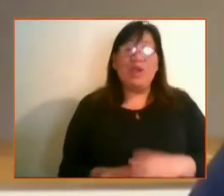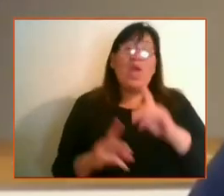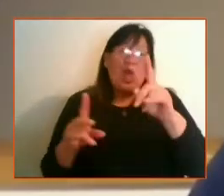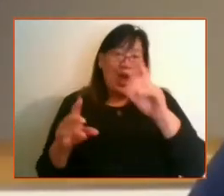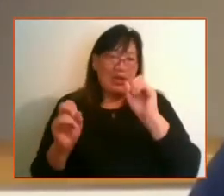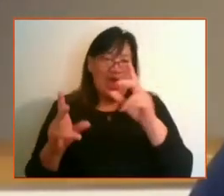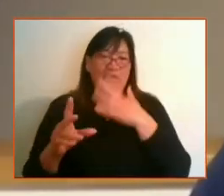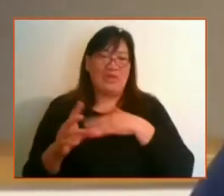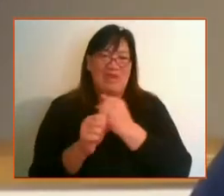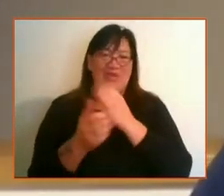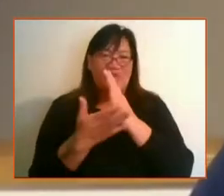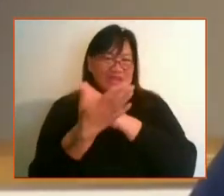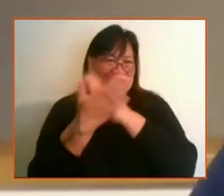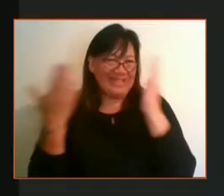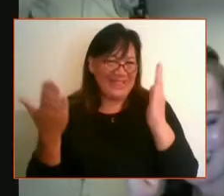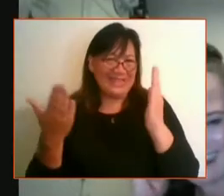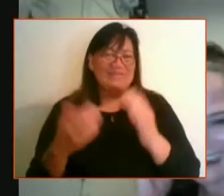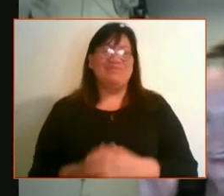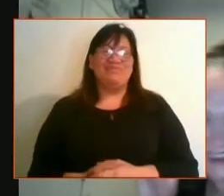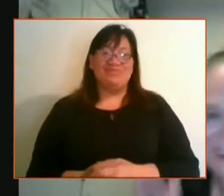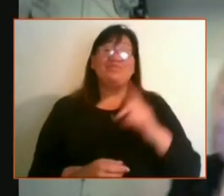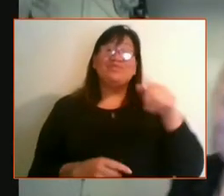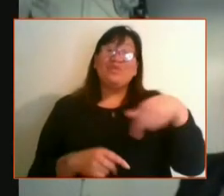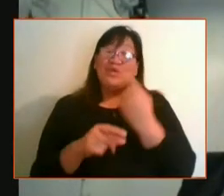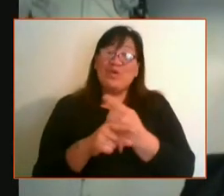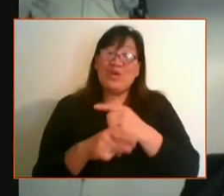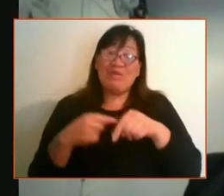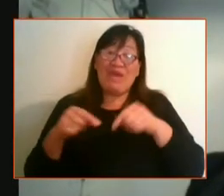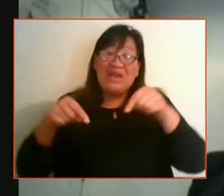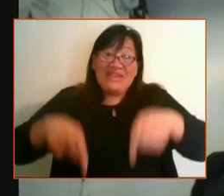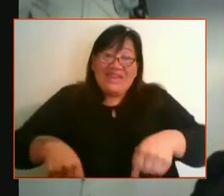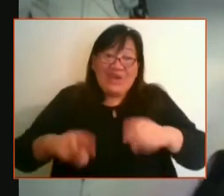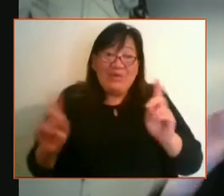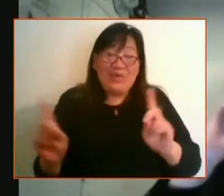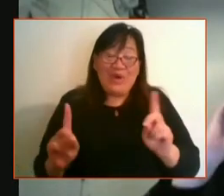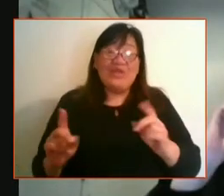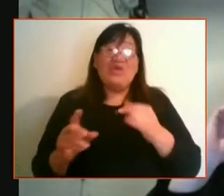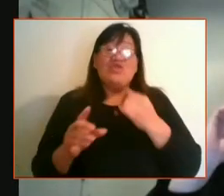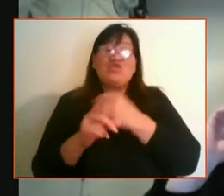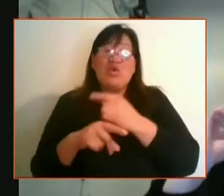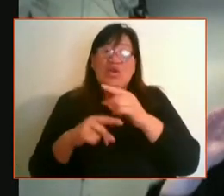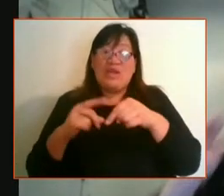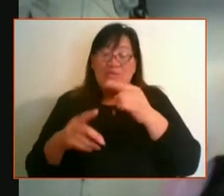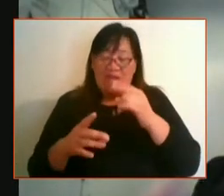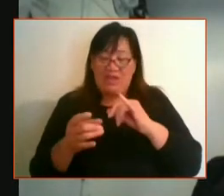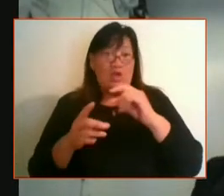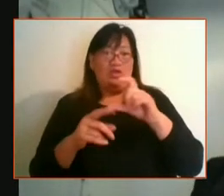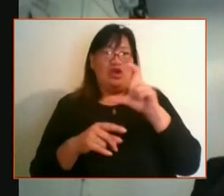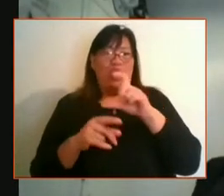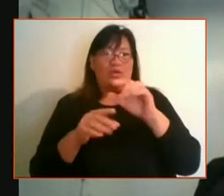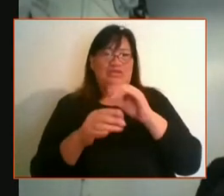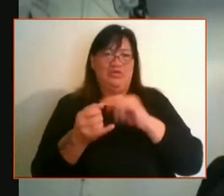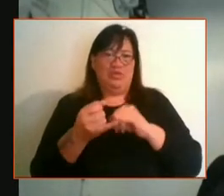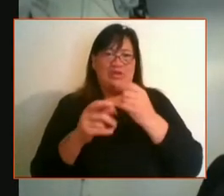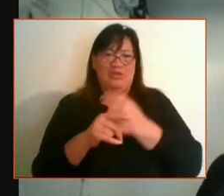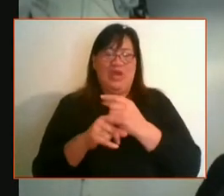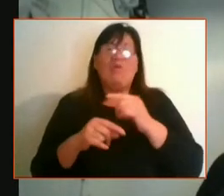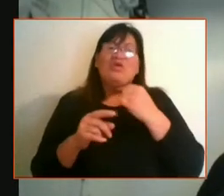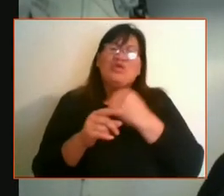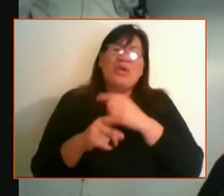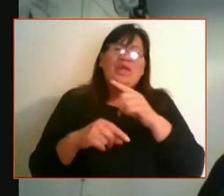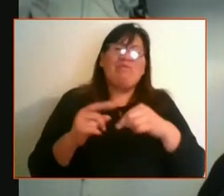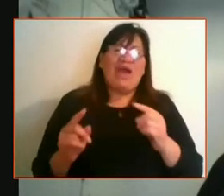Can I just make it really clear that what we're talking about here is disaggregating what is a very